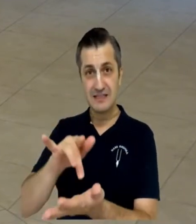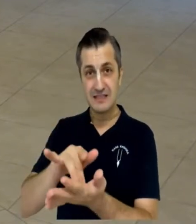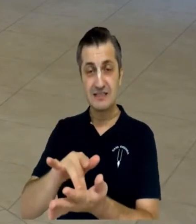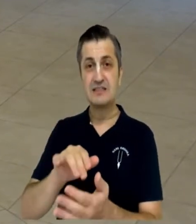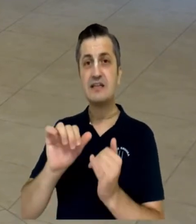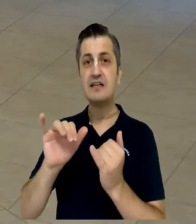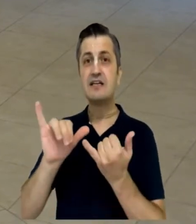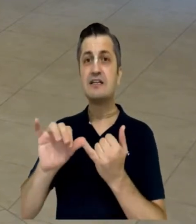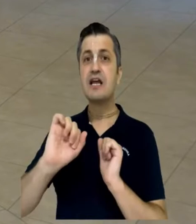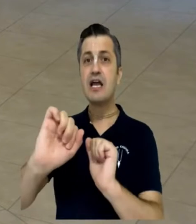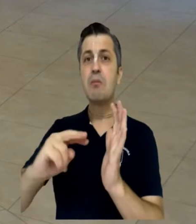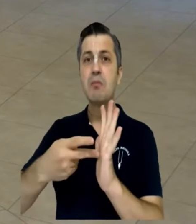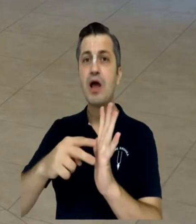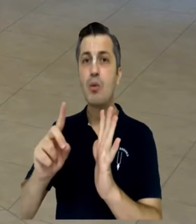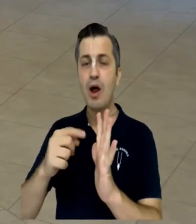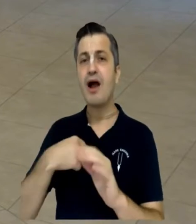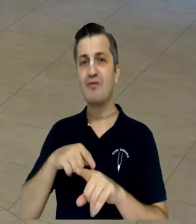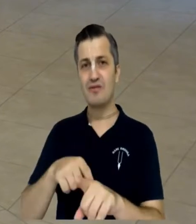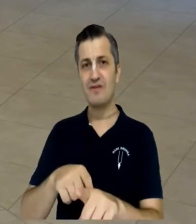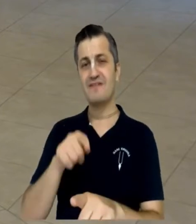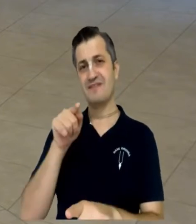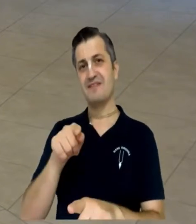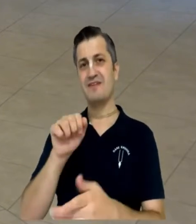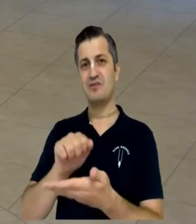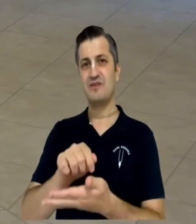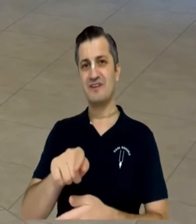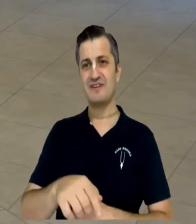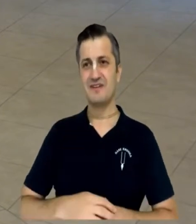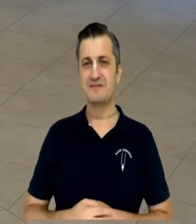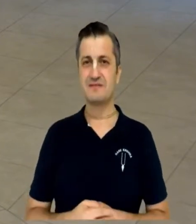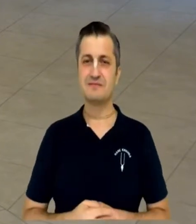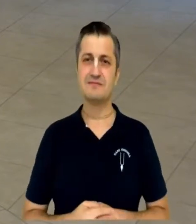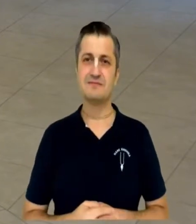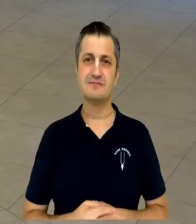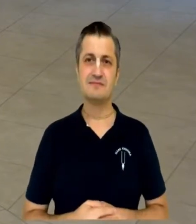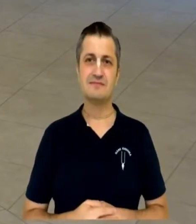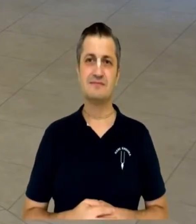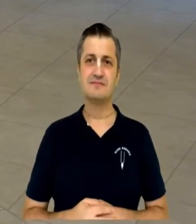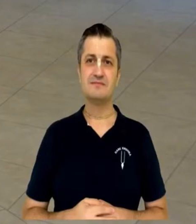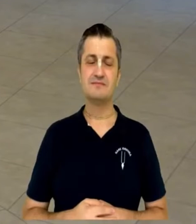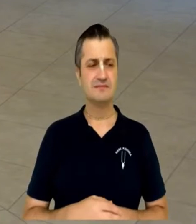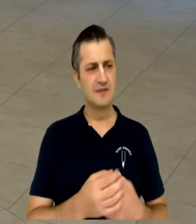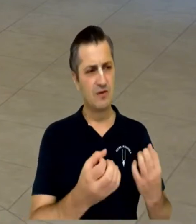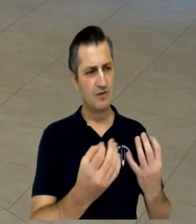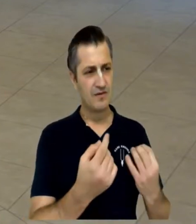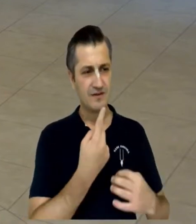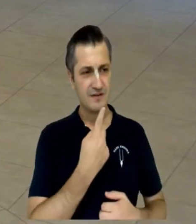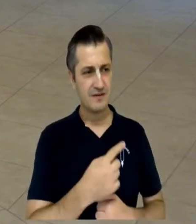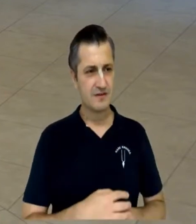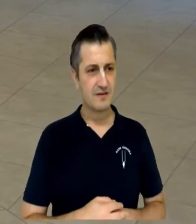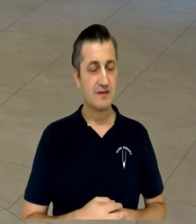like so like. He's very Krishna conscious, right? And so Krishna will ultimately fulfill. I mean, Krishna fulfills